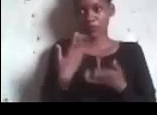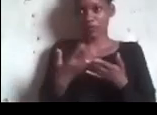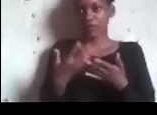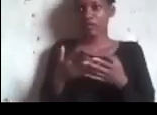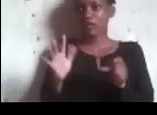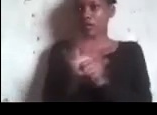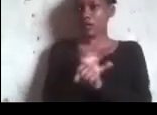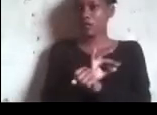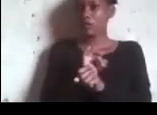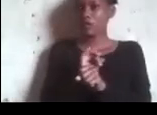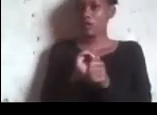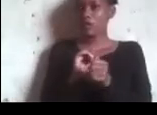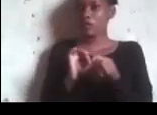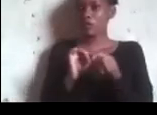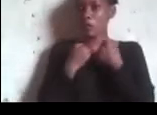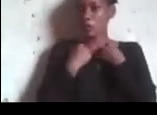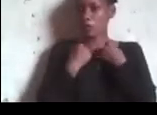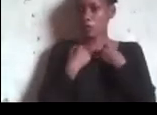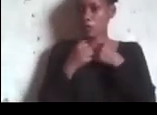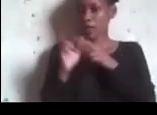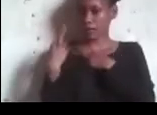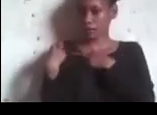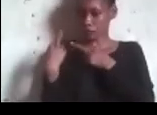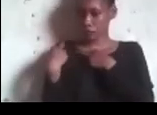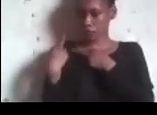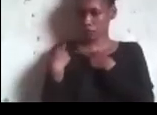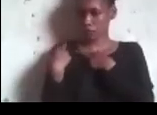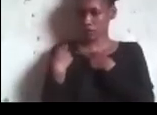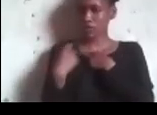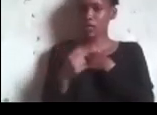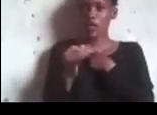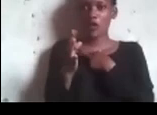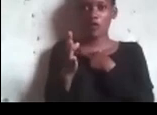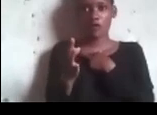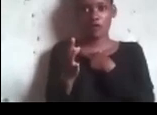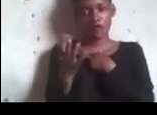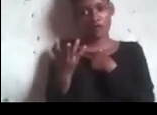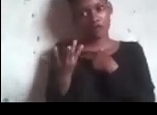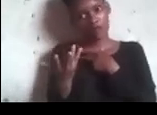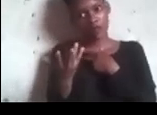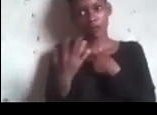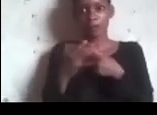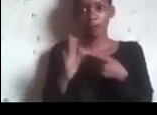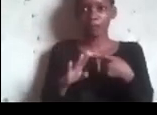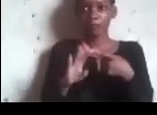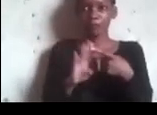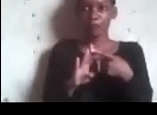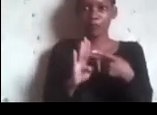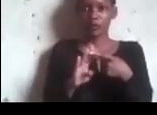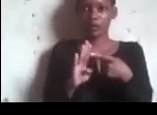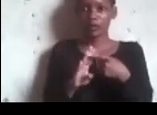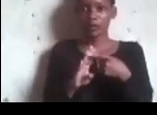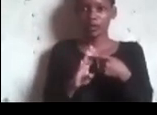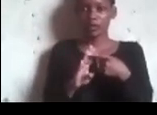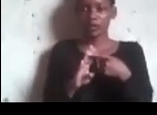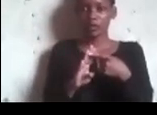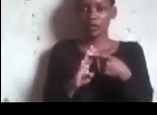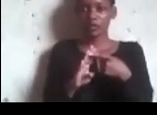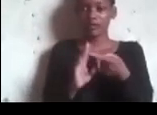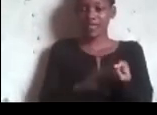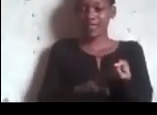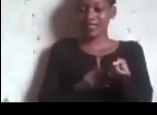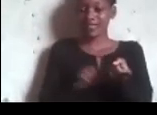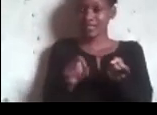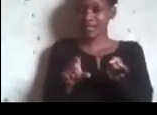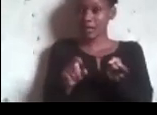responsibilities and rights in respect of a child if, like the first option is if at the time of the